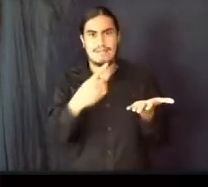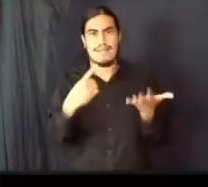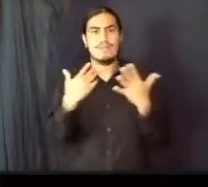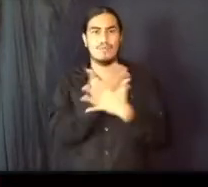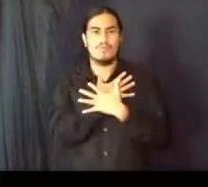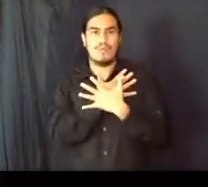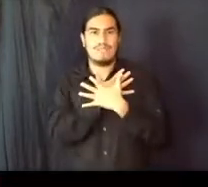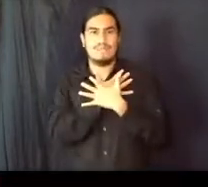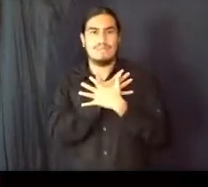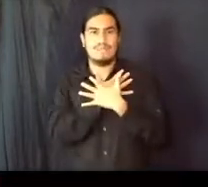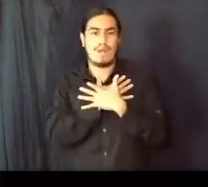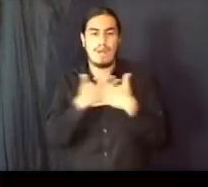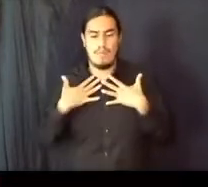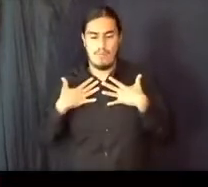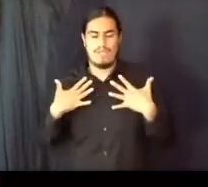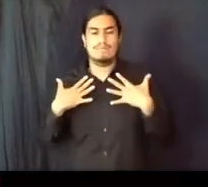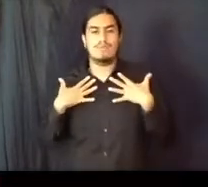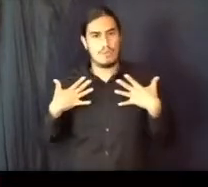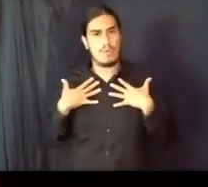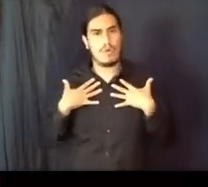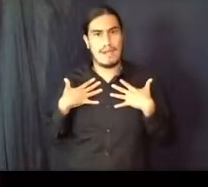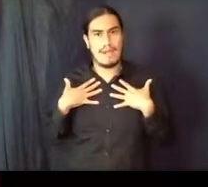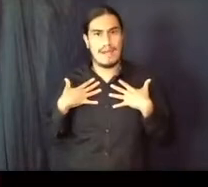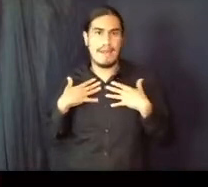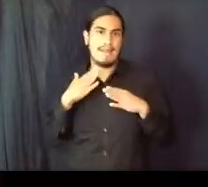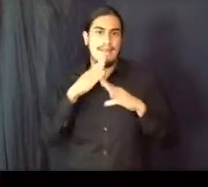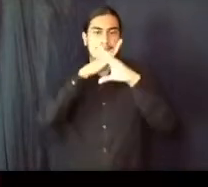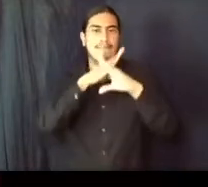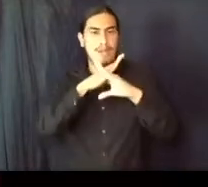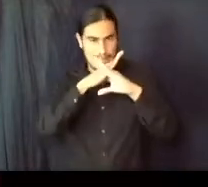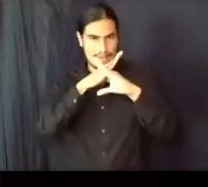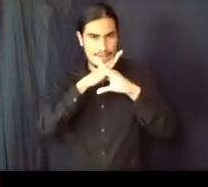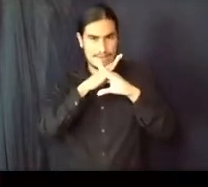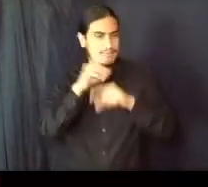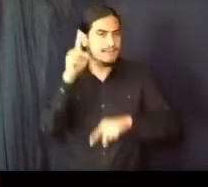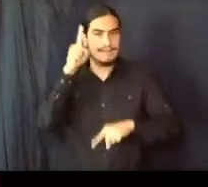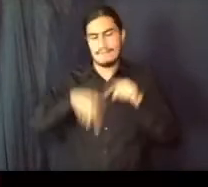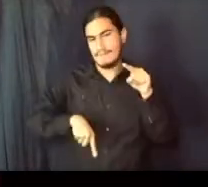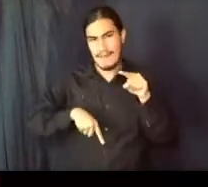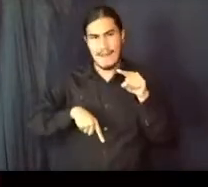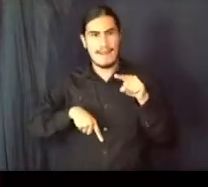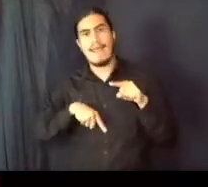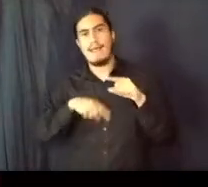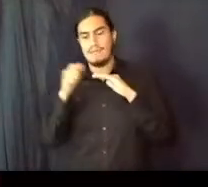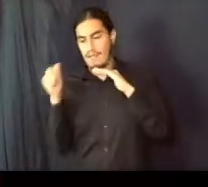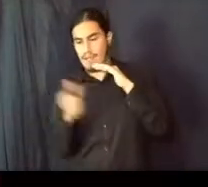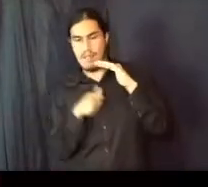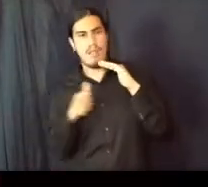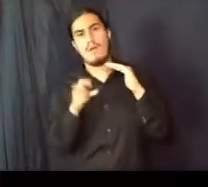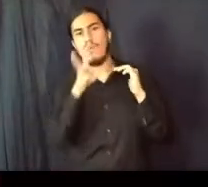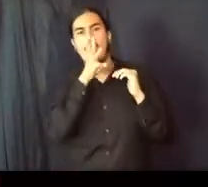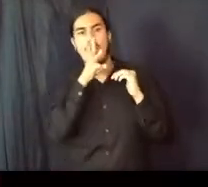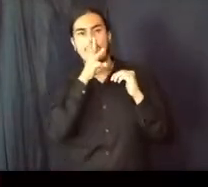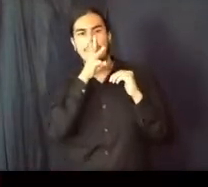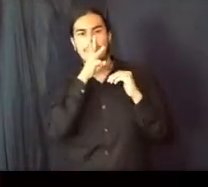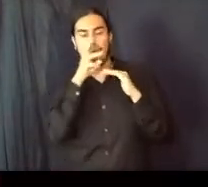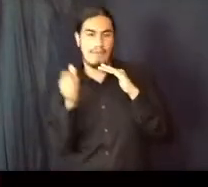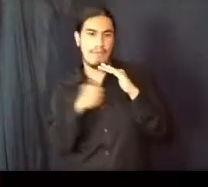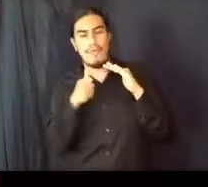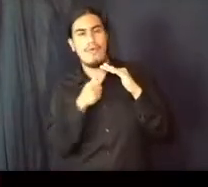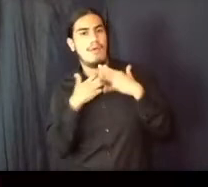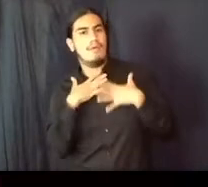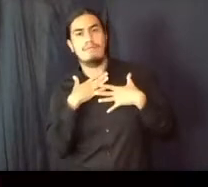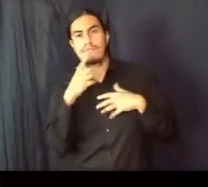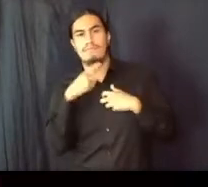of asphyxia as a result of being in and under liquid. The motive